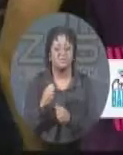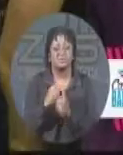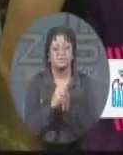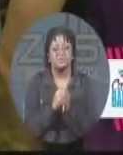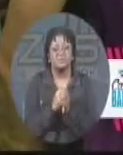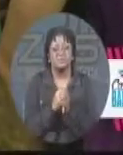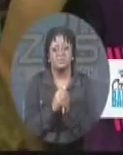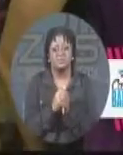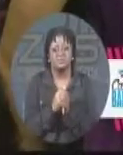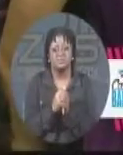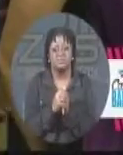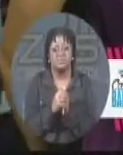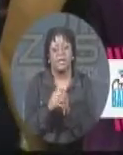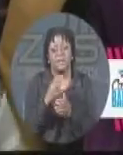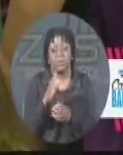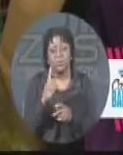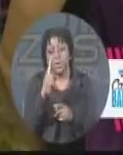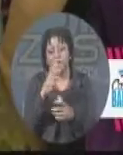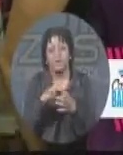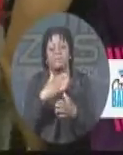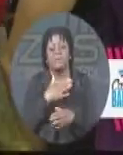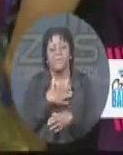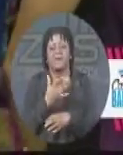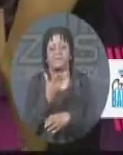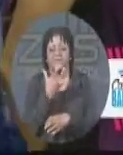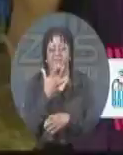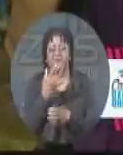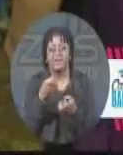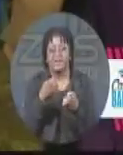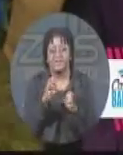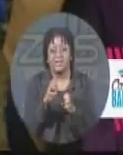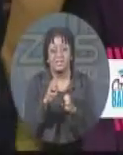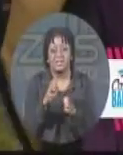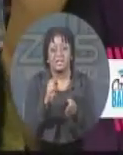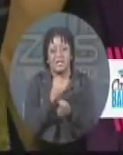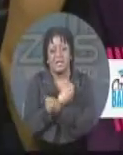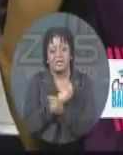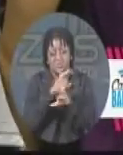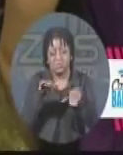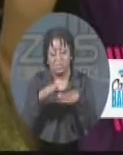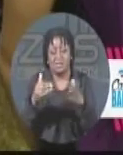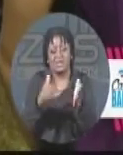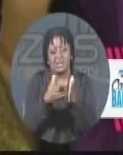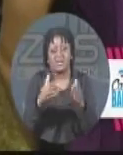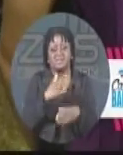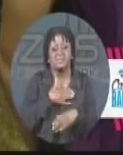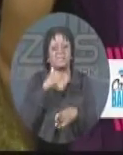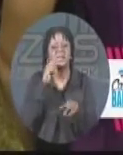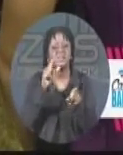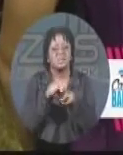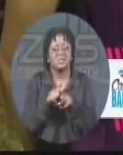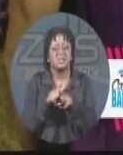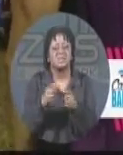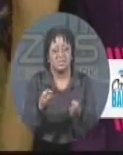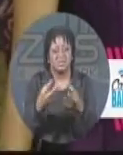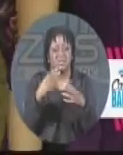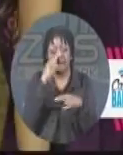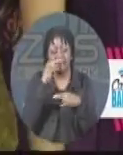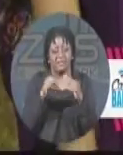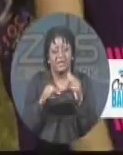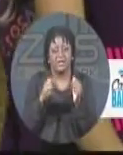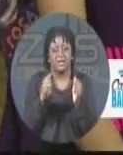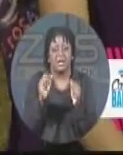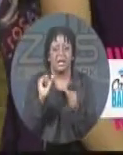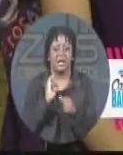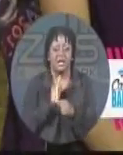2:39.32. The 200 breast is one of my favorite events, so I love swimming it, and I love swimming it next to my sister. It's always fun because I know I'll always swim faster with her next to me. She's